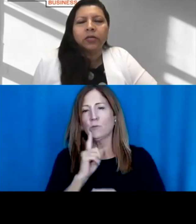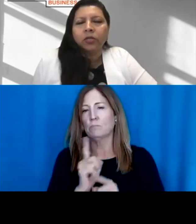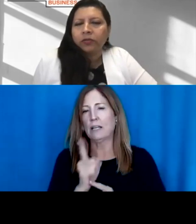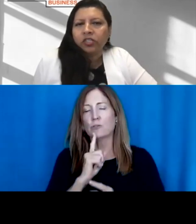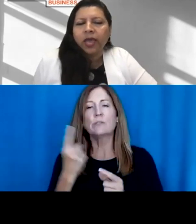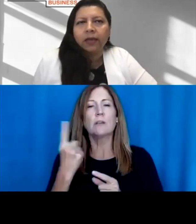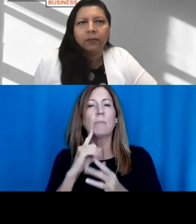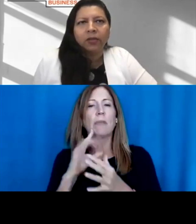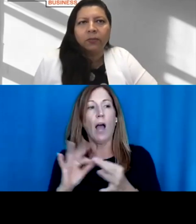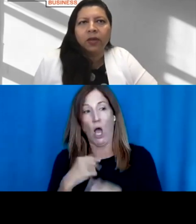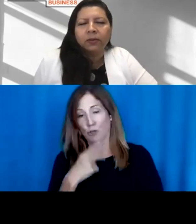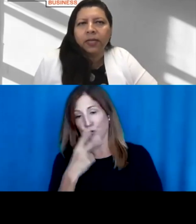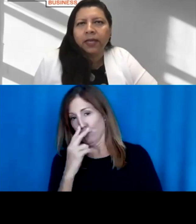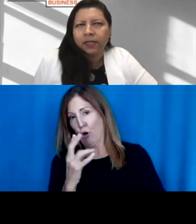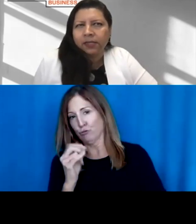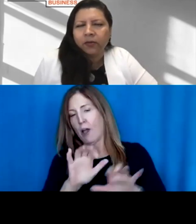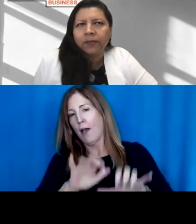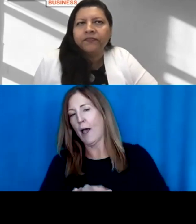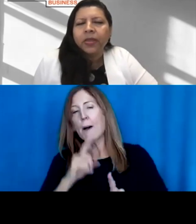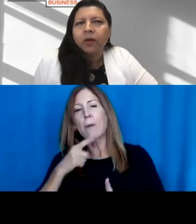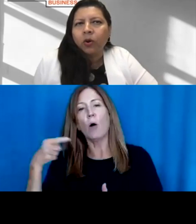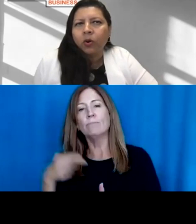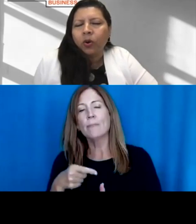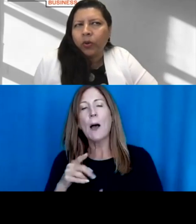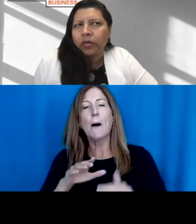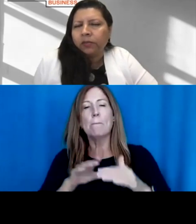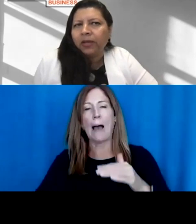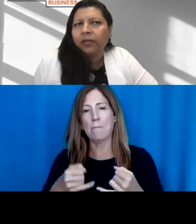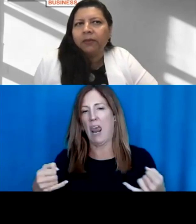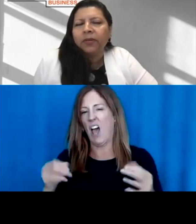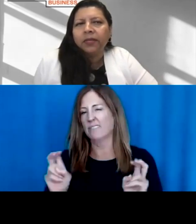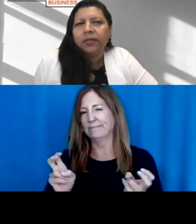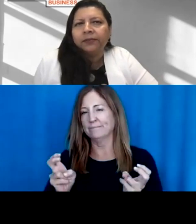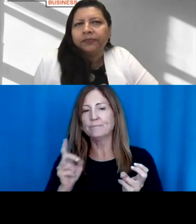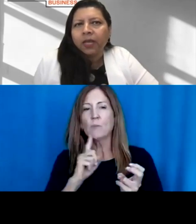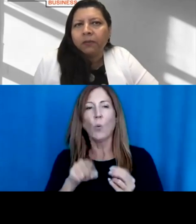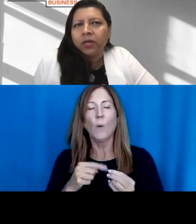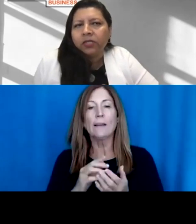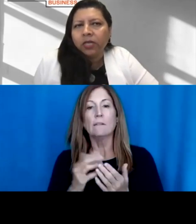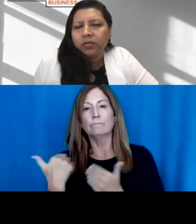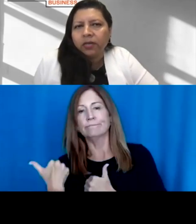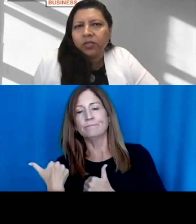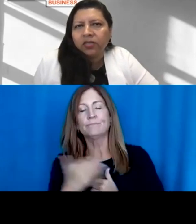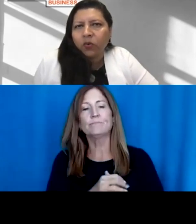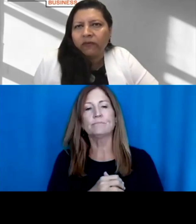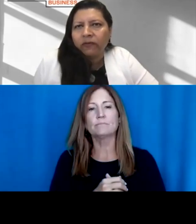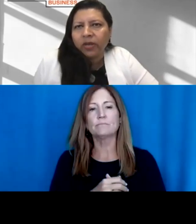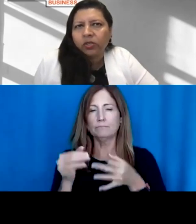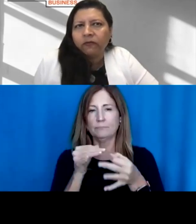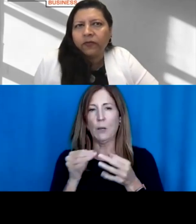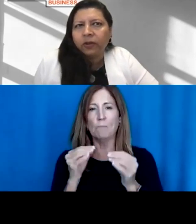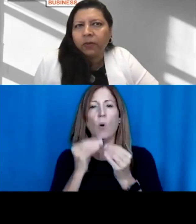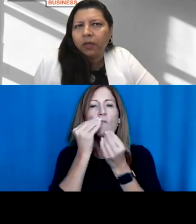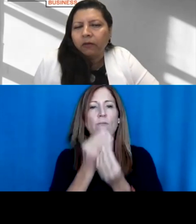or I saw in the chat about the bottom line, et cetera, or when it's about liability. Here's just some more